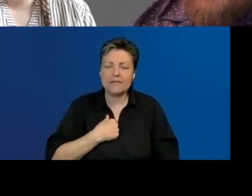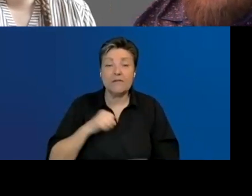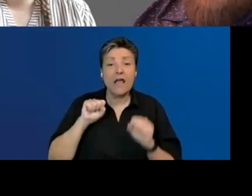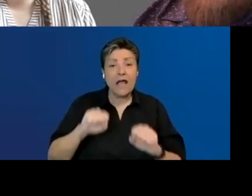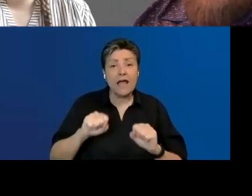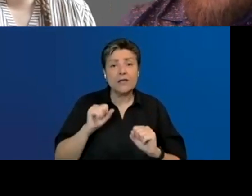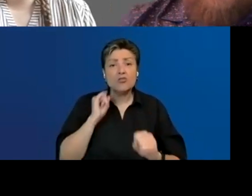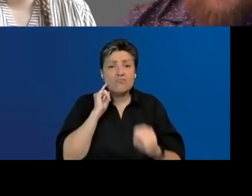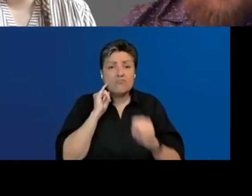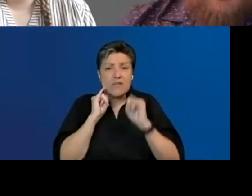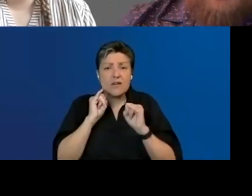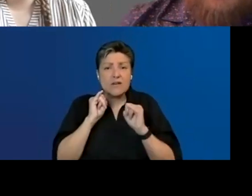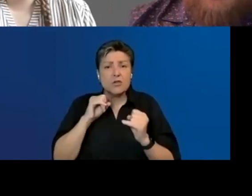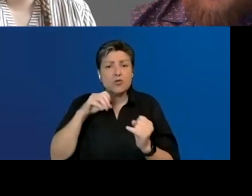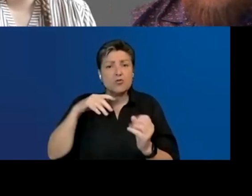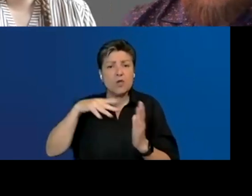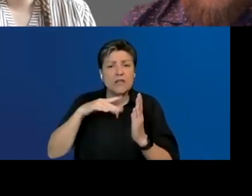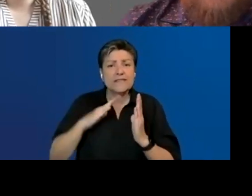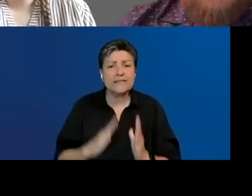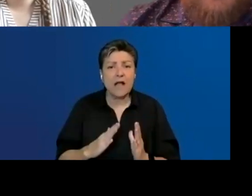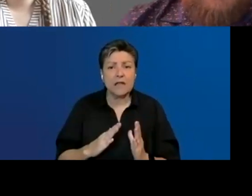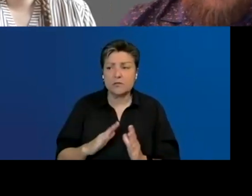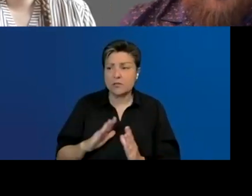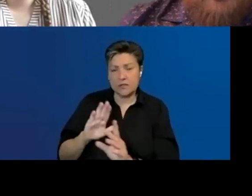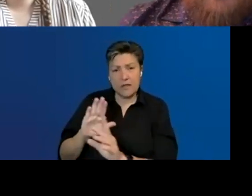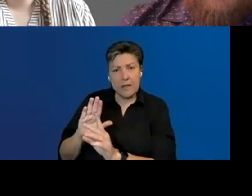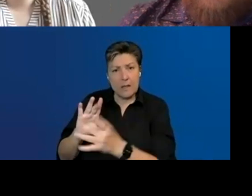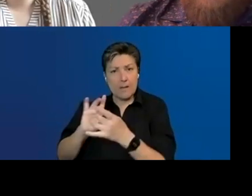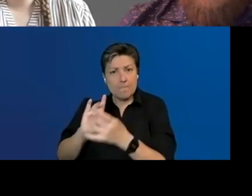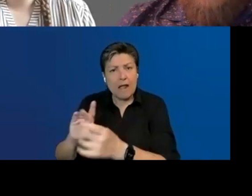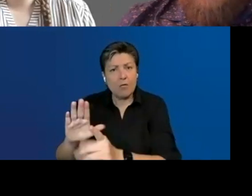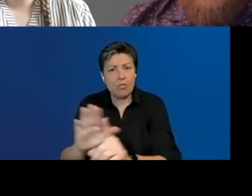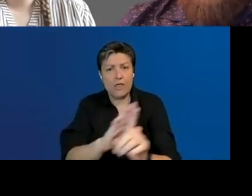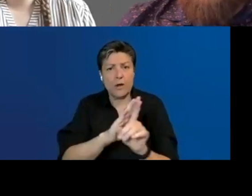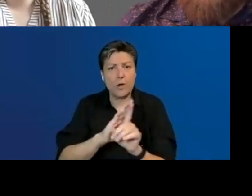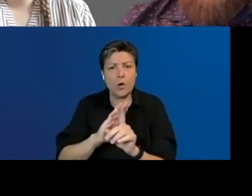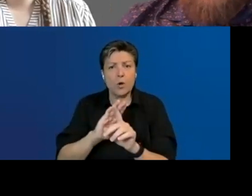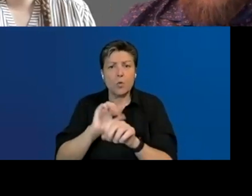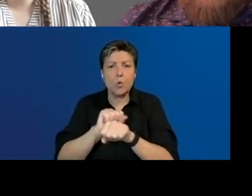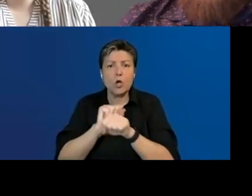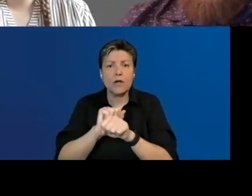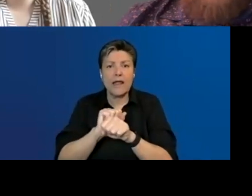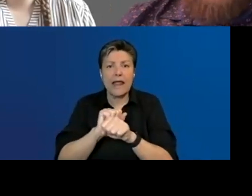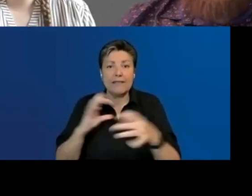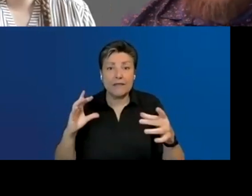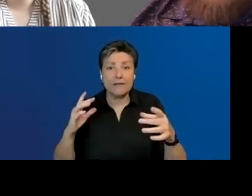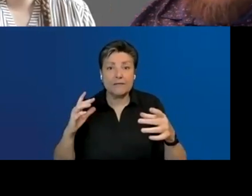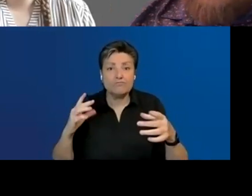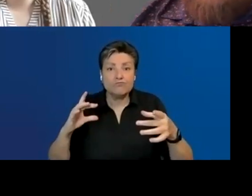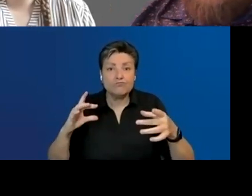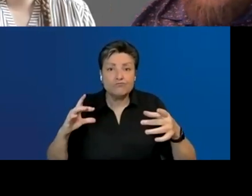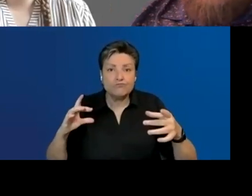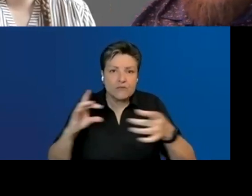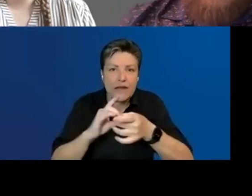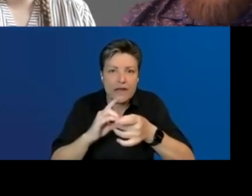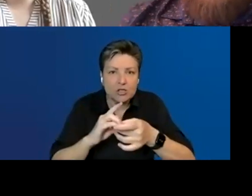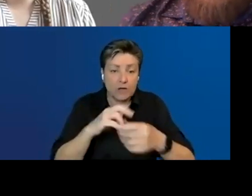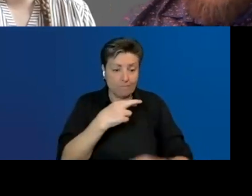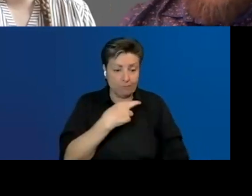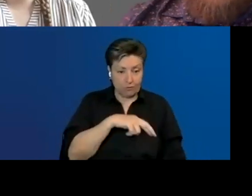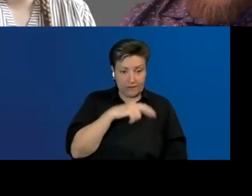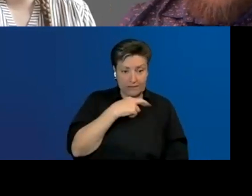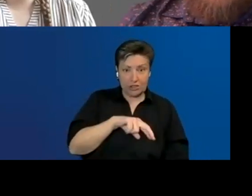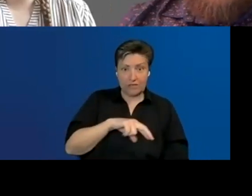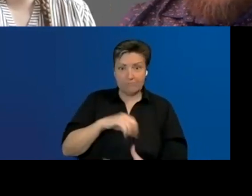scholars about their work at the intersection of religion and the arts. So it ranged from folks talking about